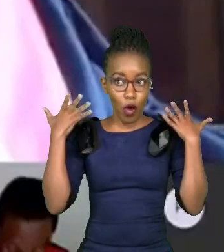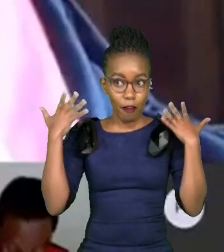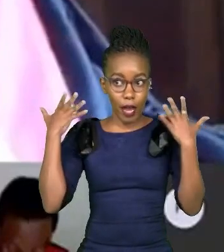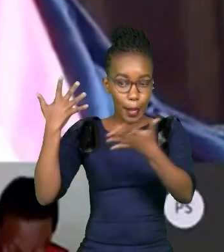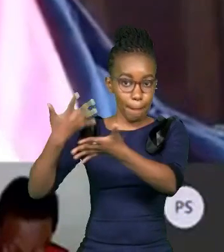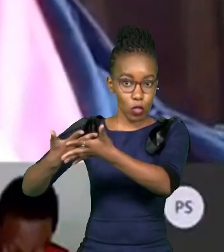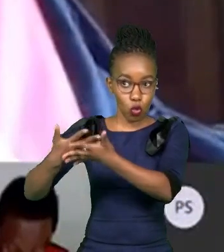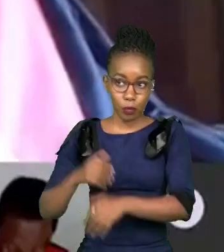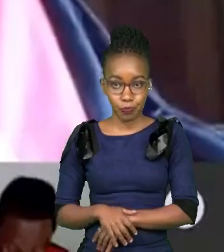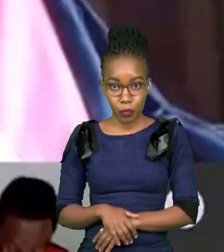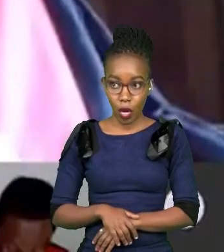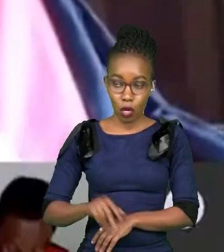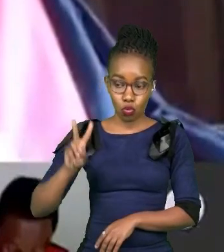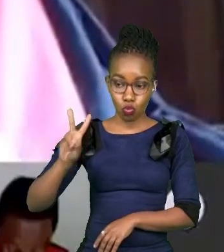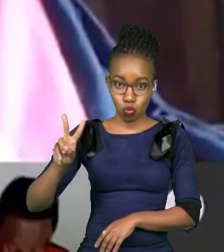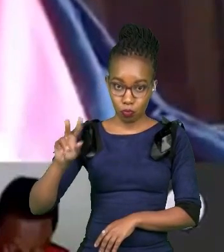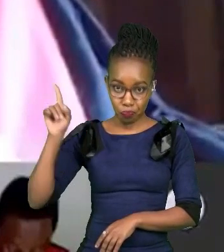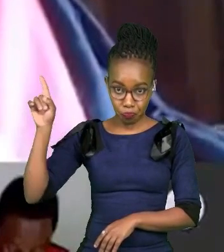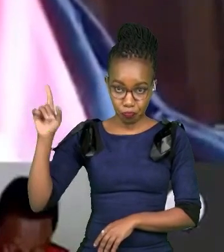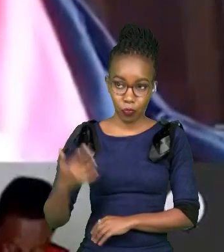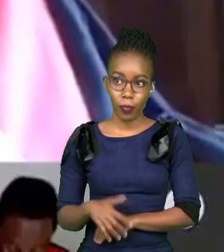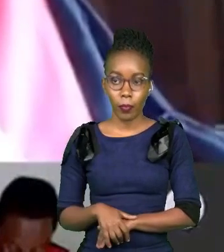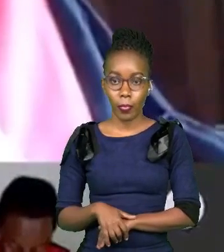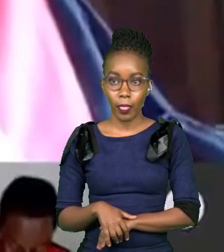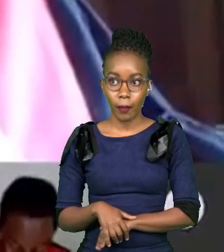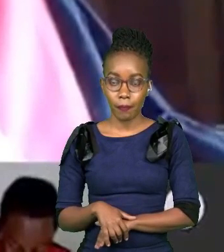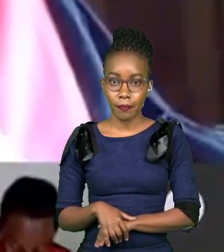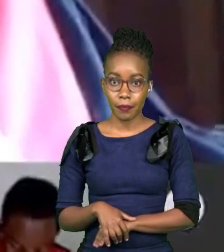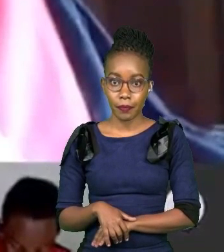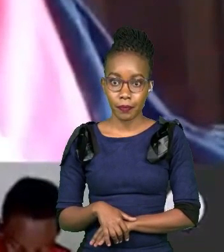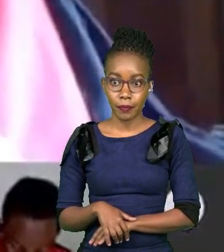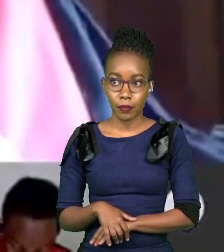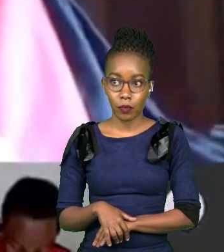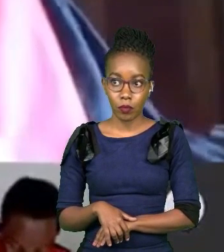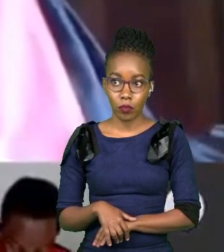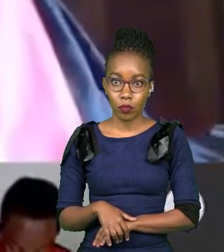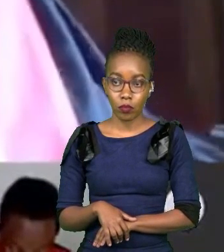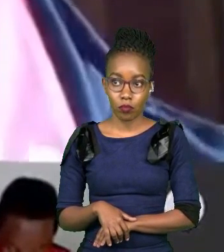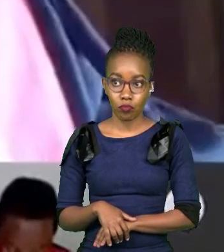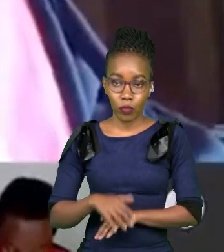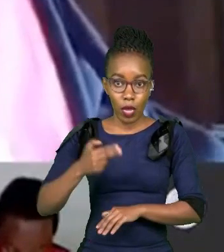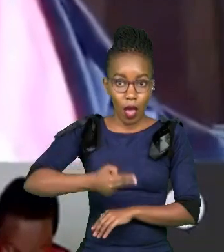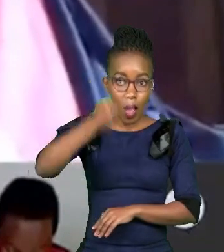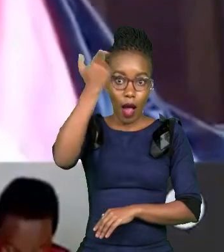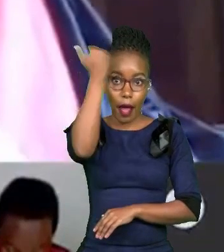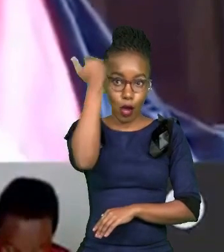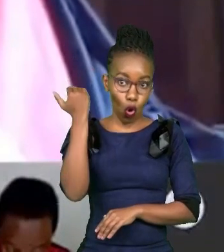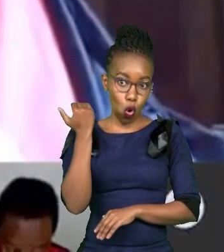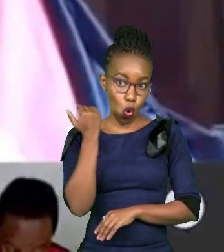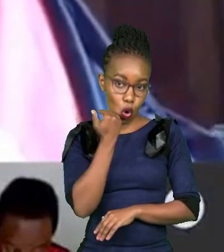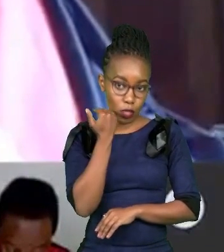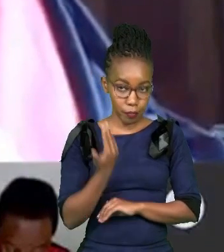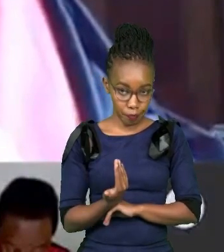The two petitioners we have since learned were presented before the High Court.